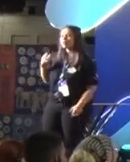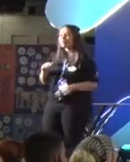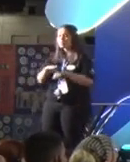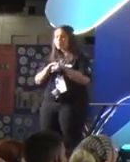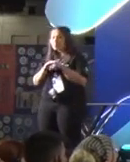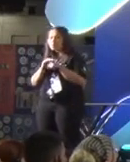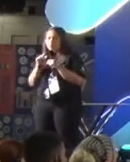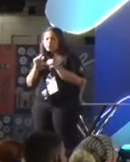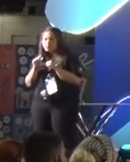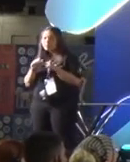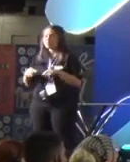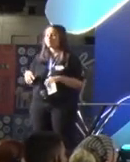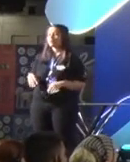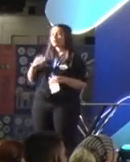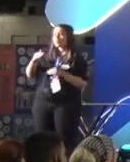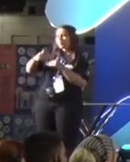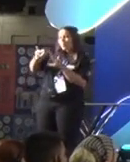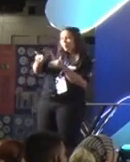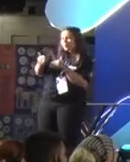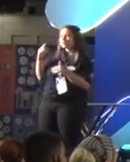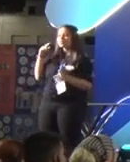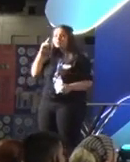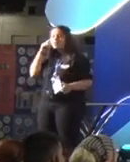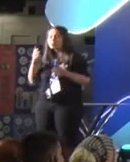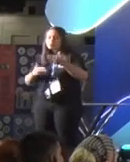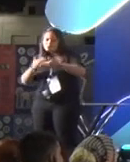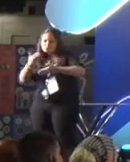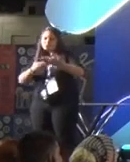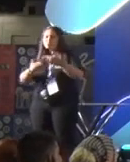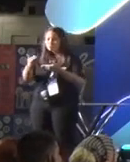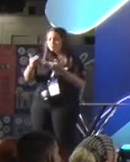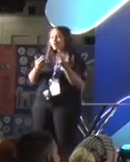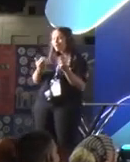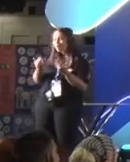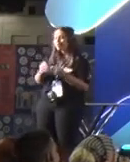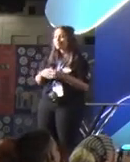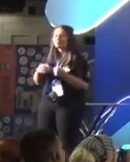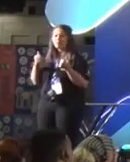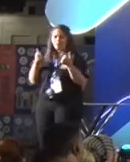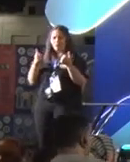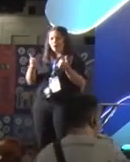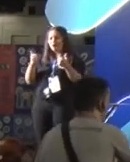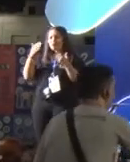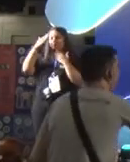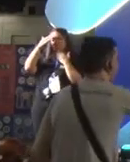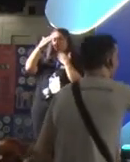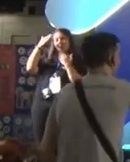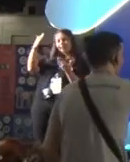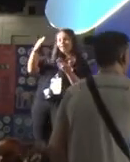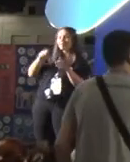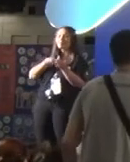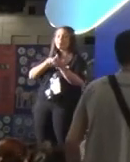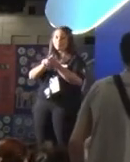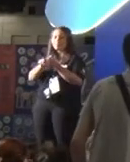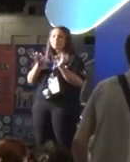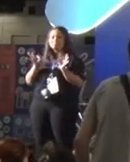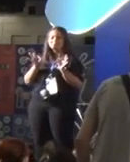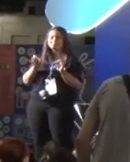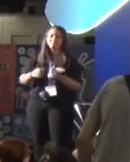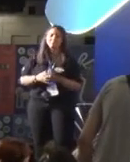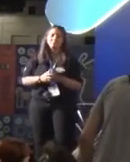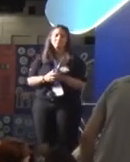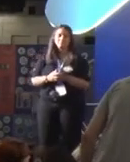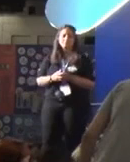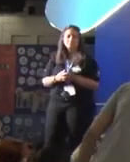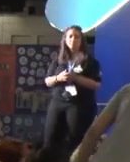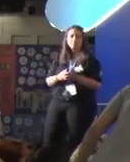we can exchange ideas. Okay. Okay. Great to meet you. Thank you for your question. Next question. Yeah. Do with this two one more.